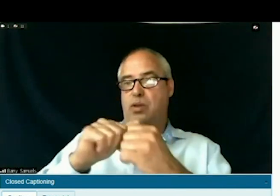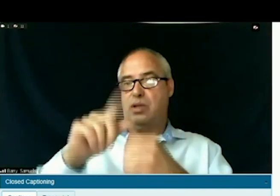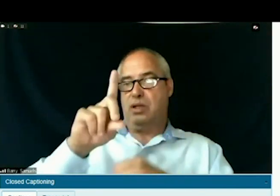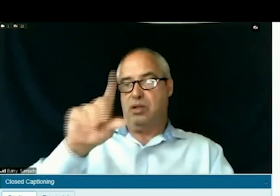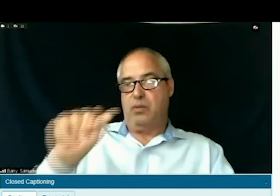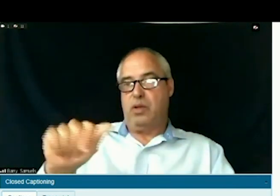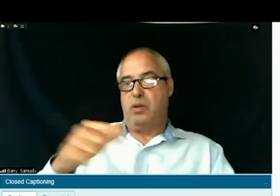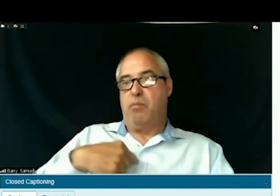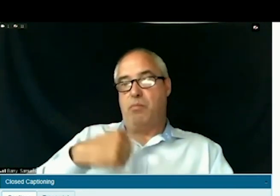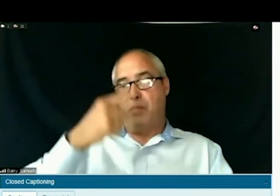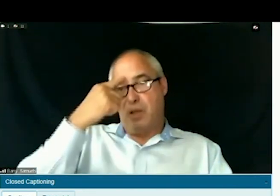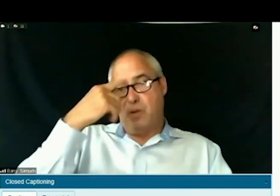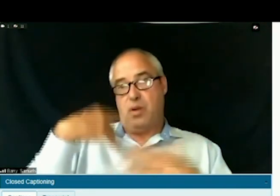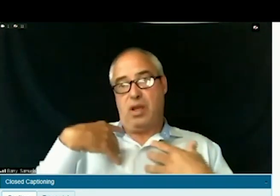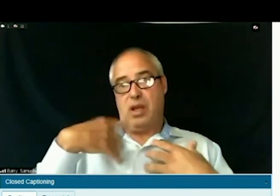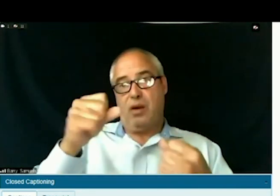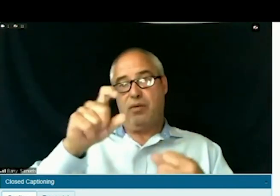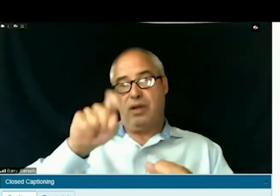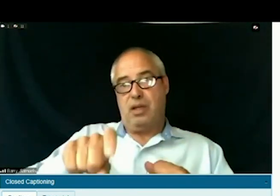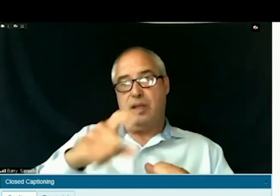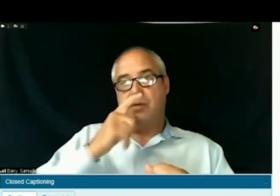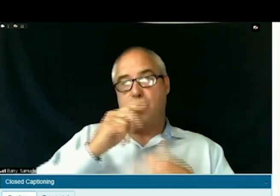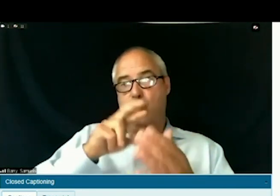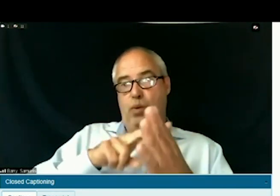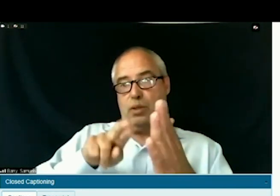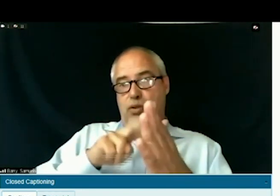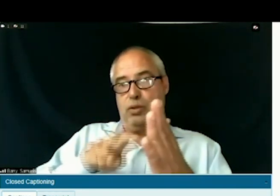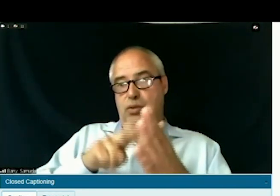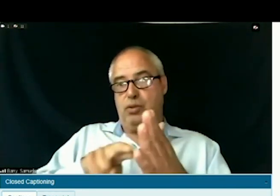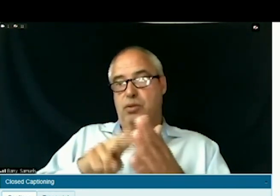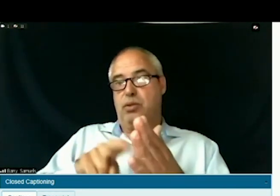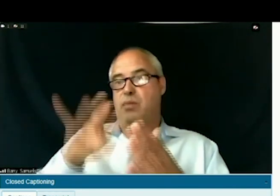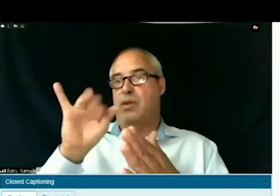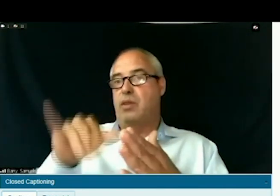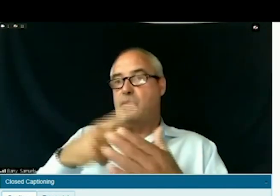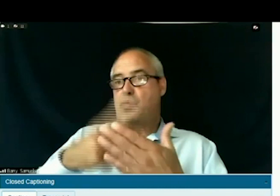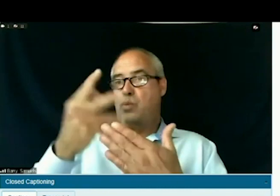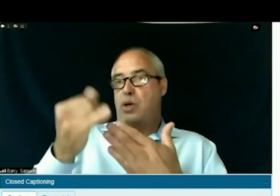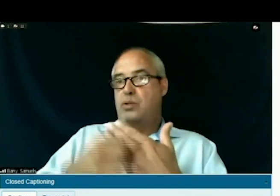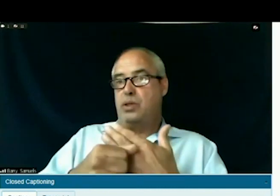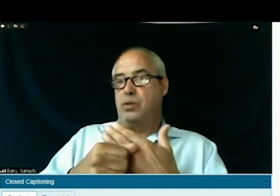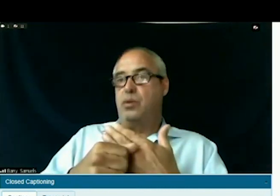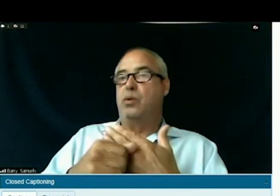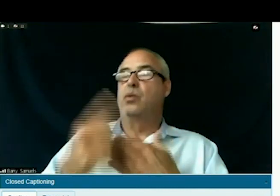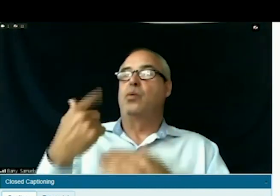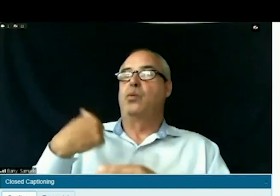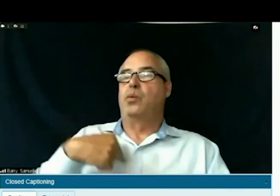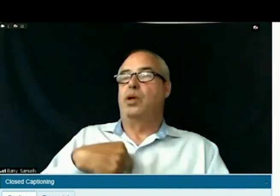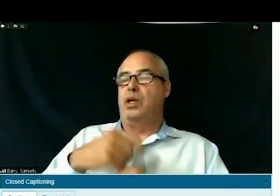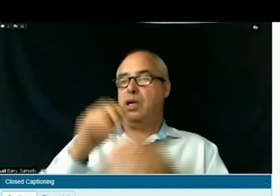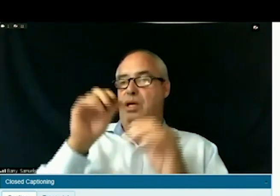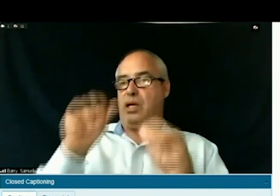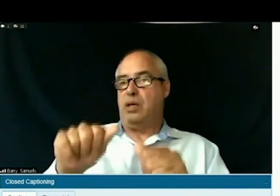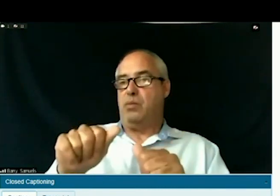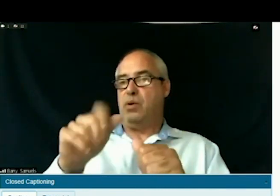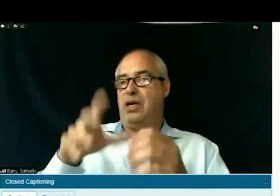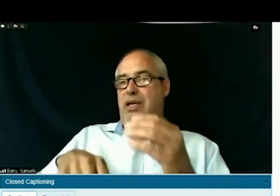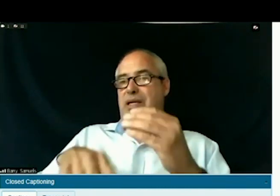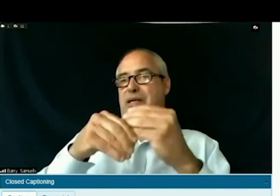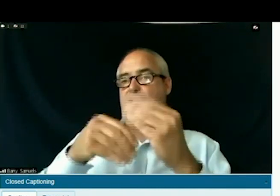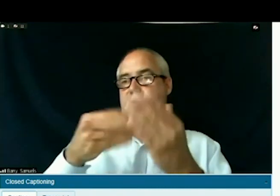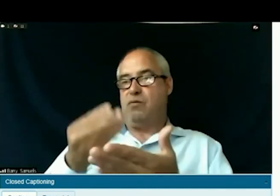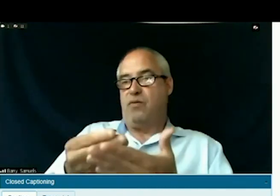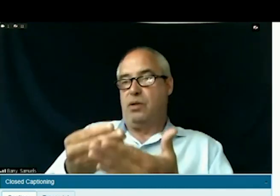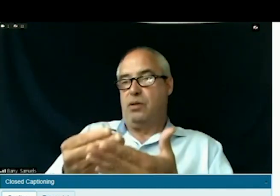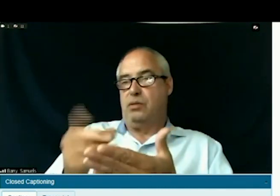needs and researchers in research. In this project, we were able to get additional funding